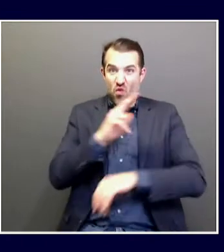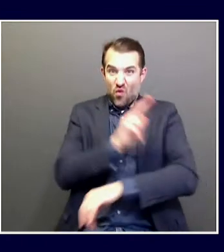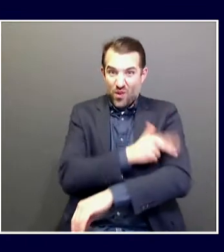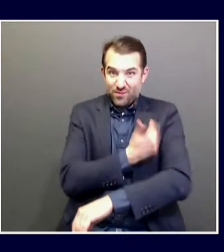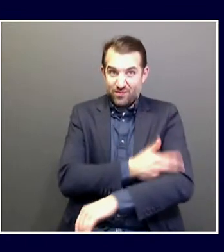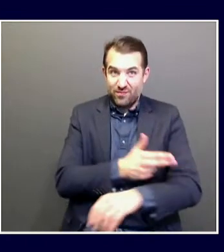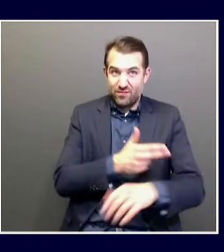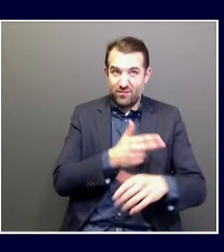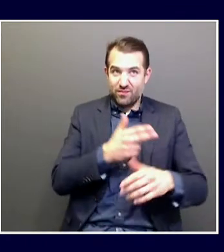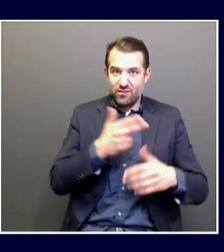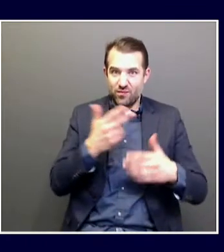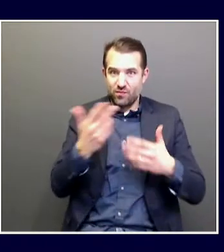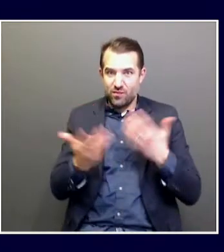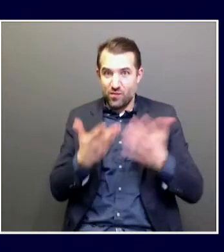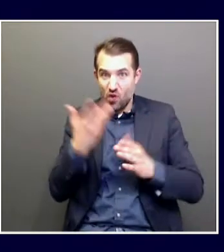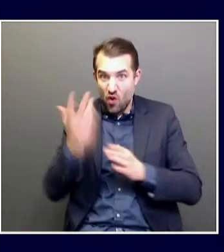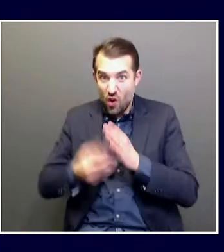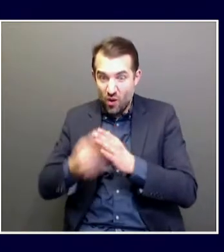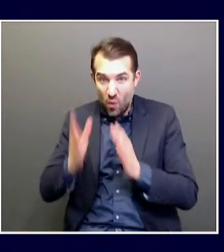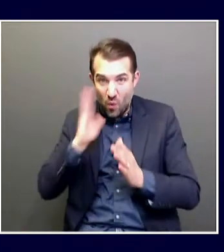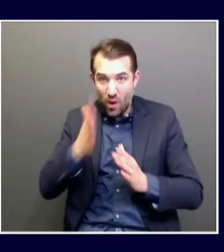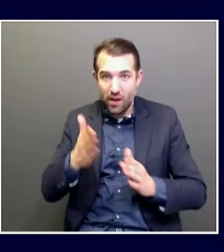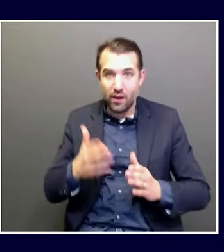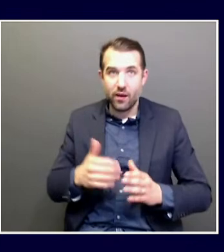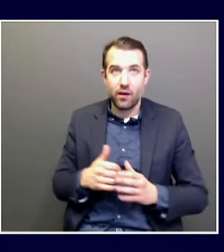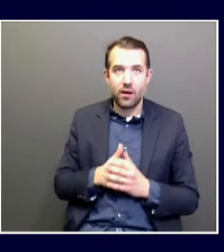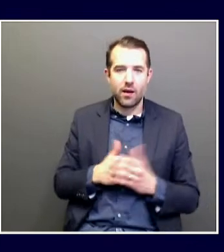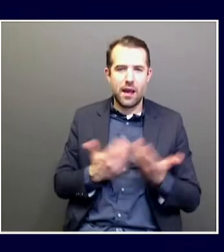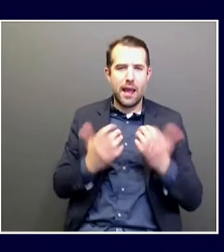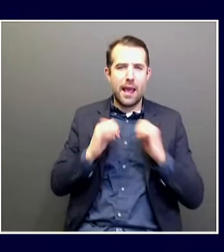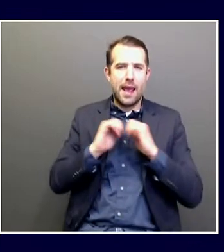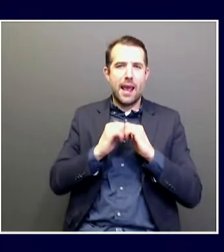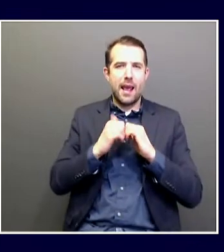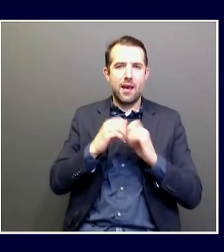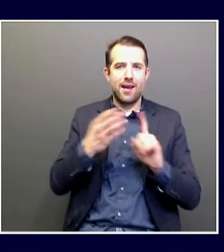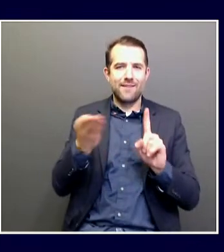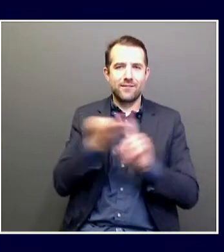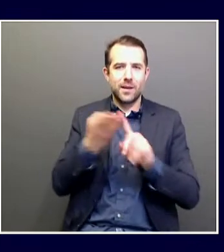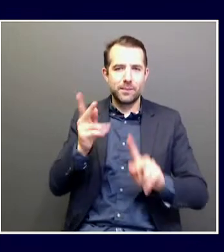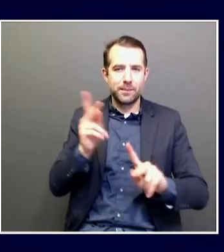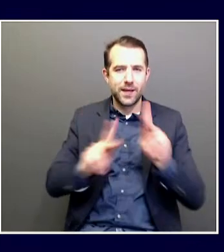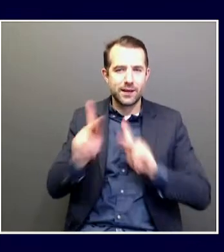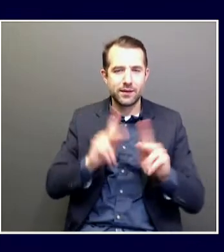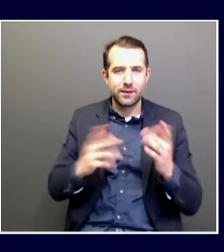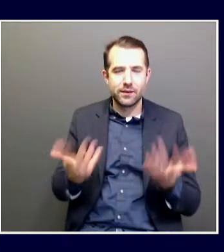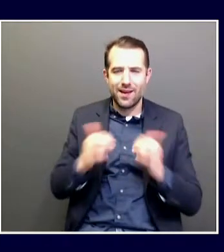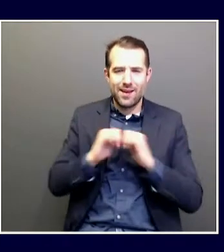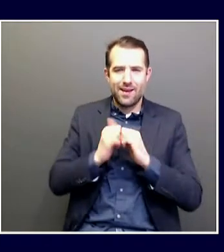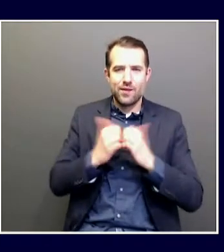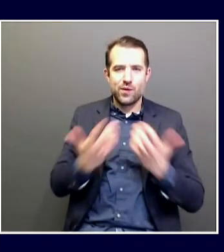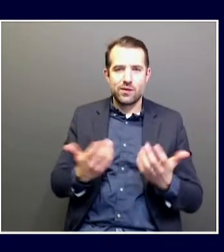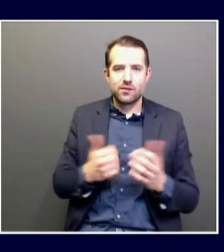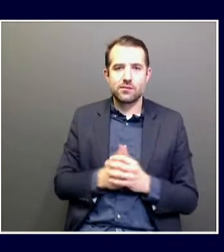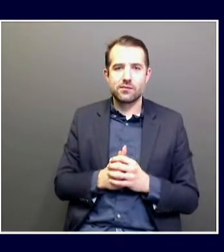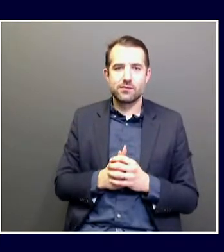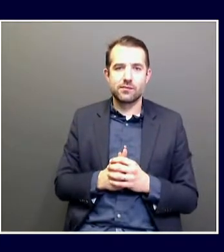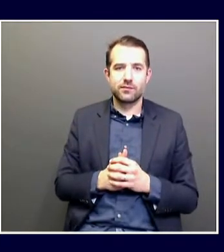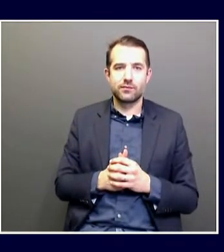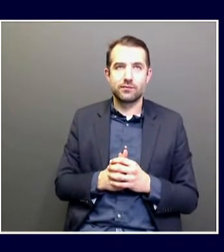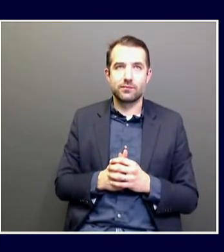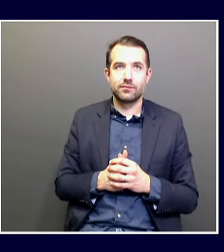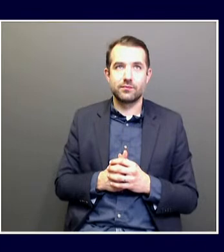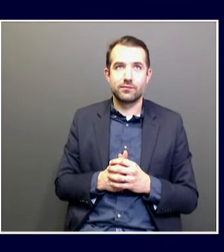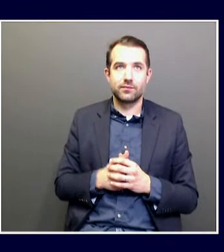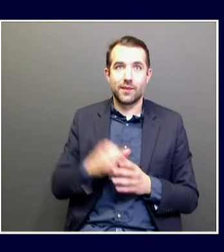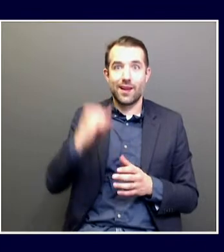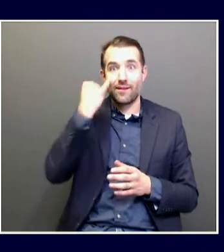I care? How do you get the message that, there's a bigger picture here? Or I guess if you had that answer, we'd be out of this by